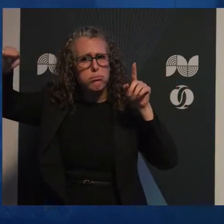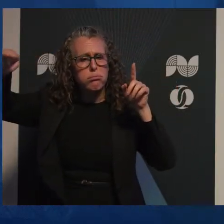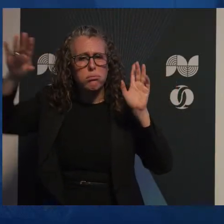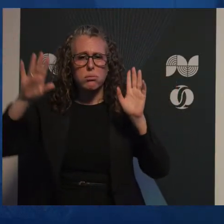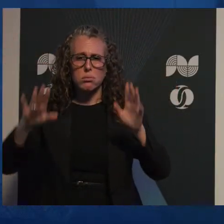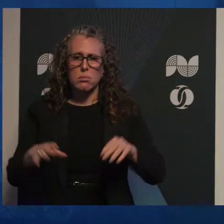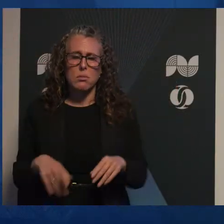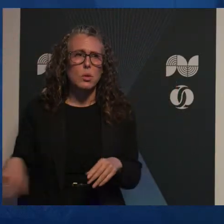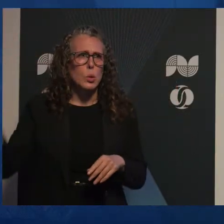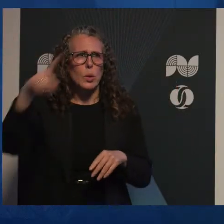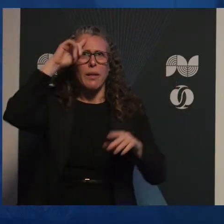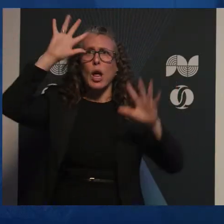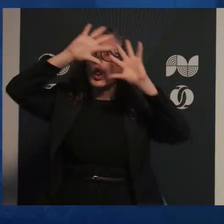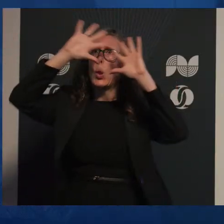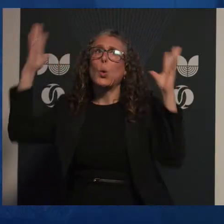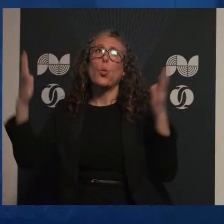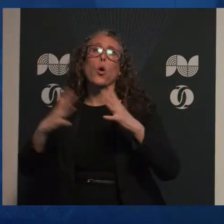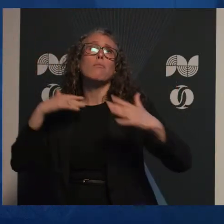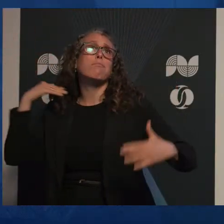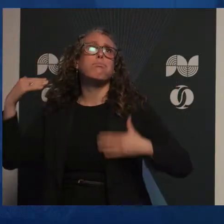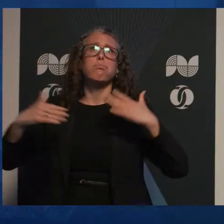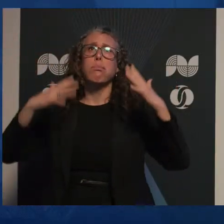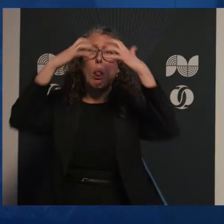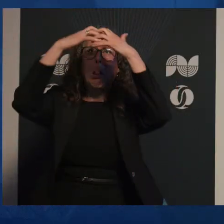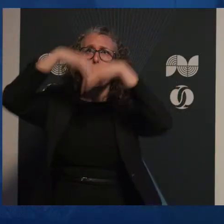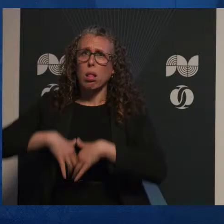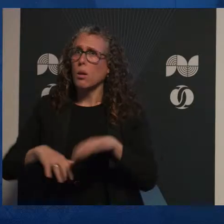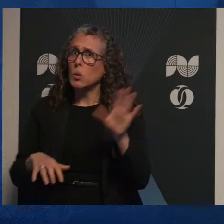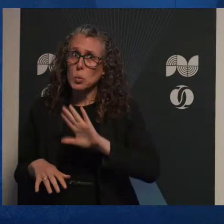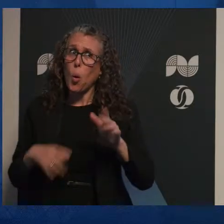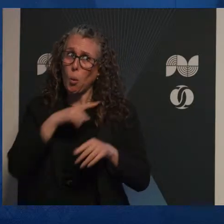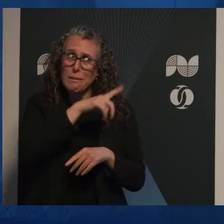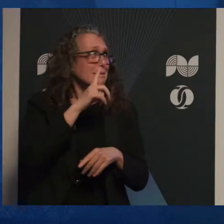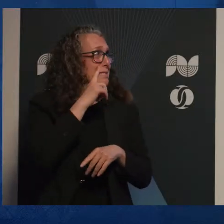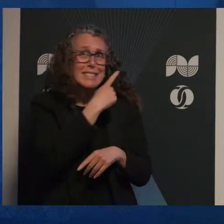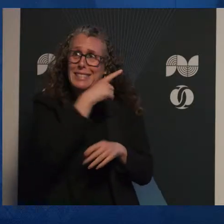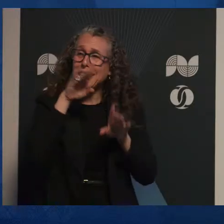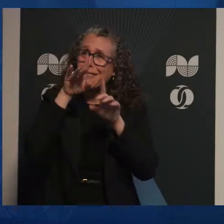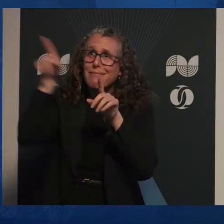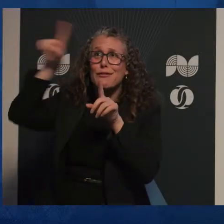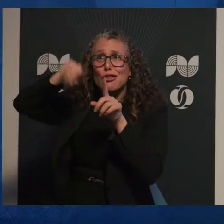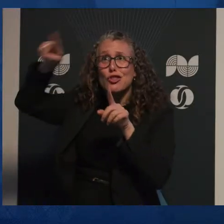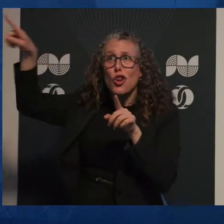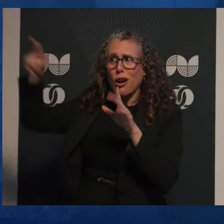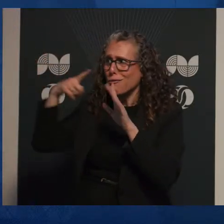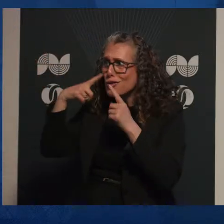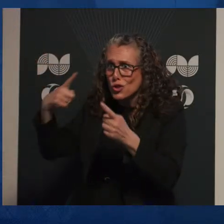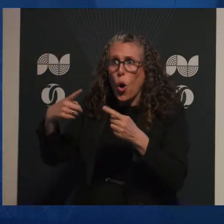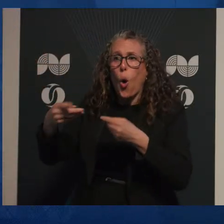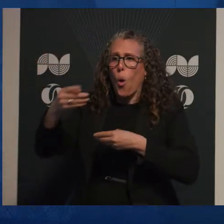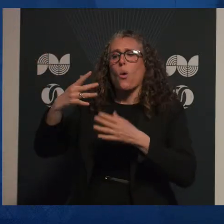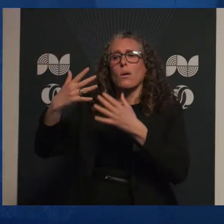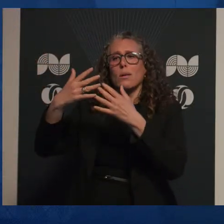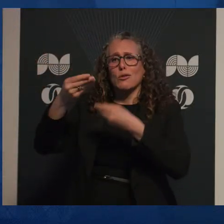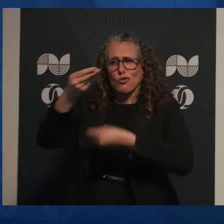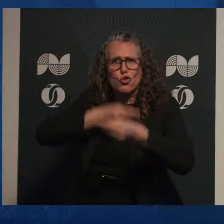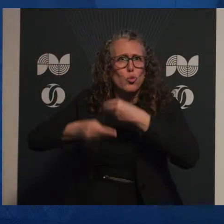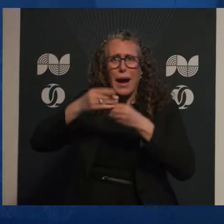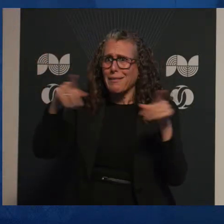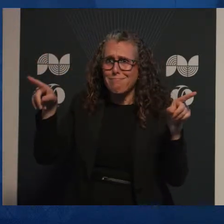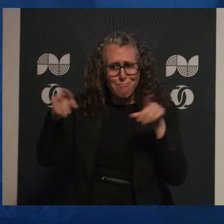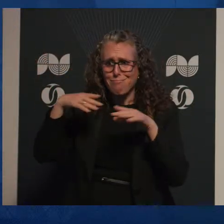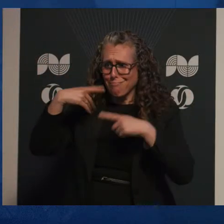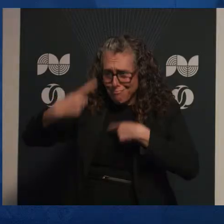order disintegrating. That chart does show that trade continues to be very, very important. And I'd make the broader point that